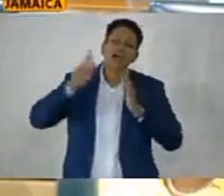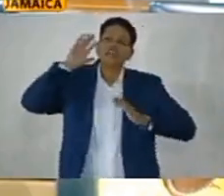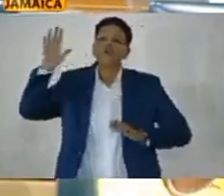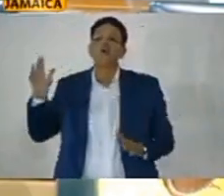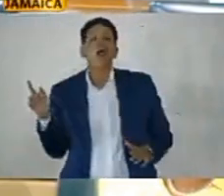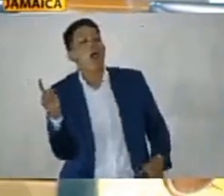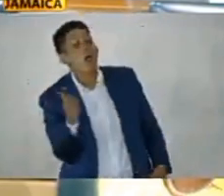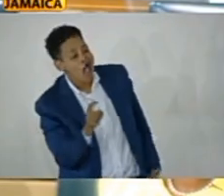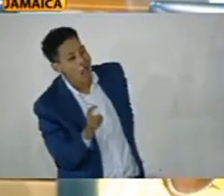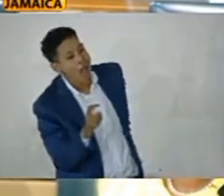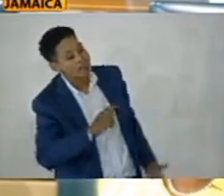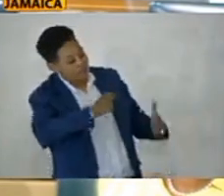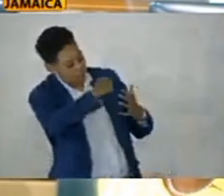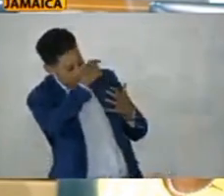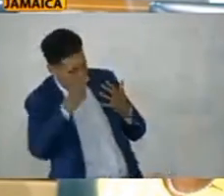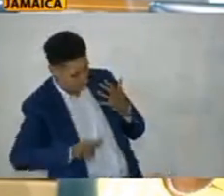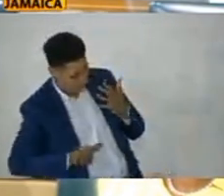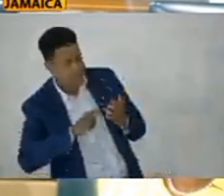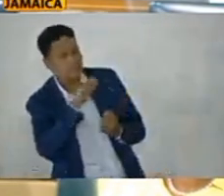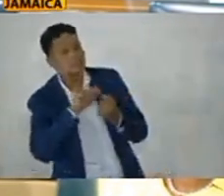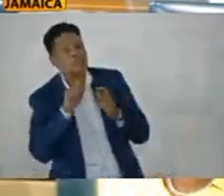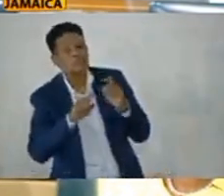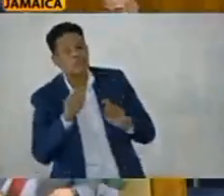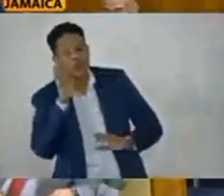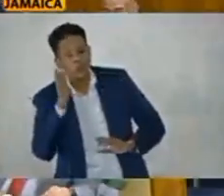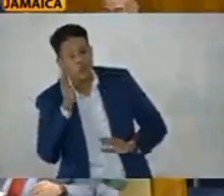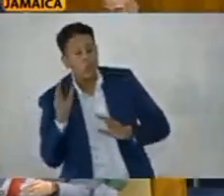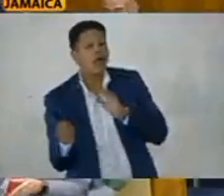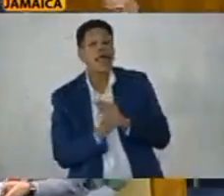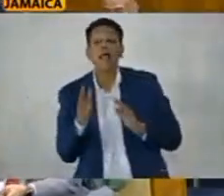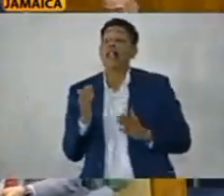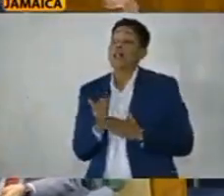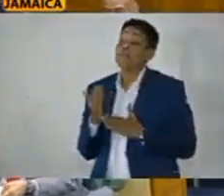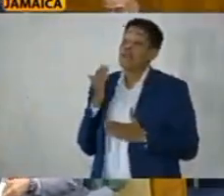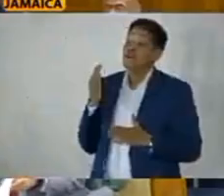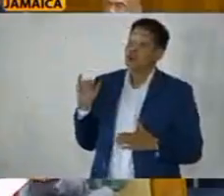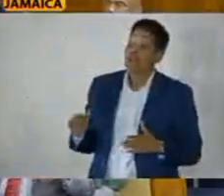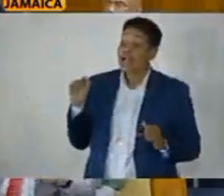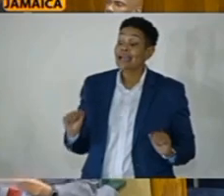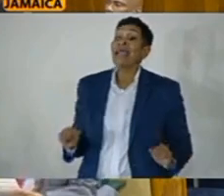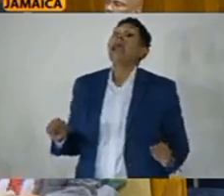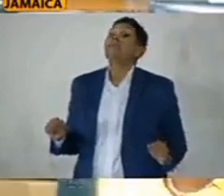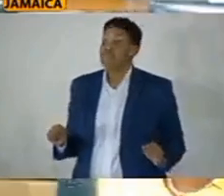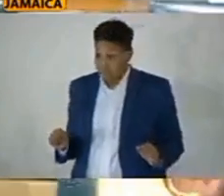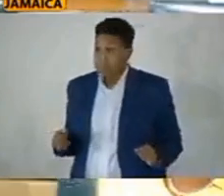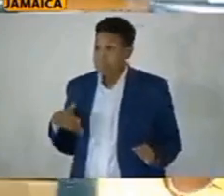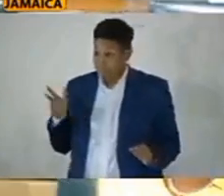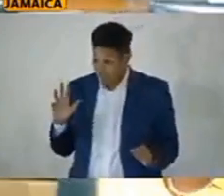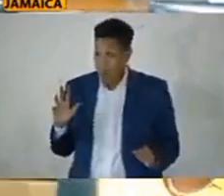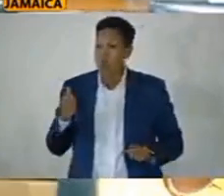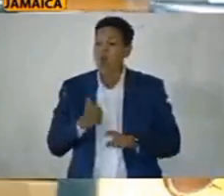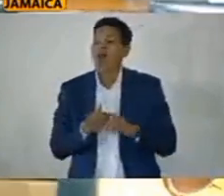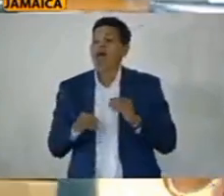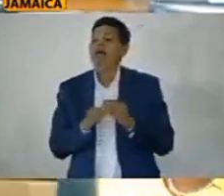these specific questions. Before that can be done, the Speaker has